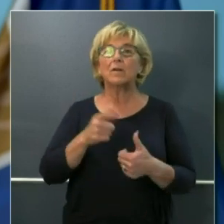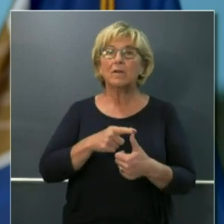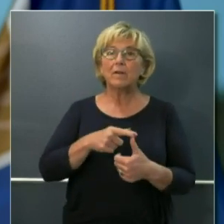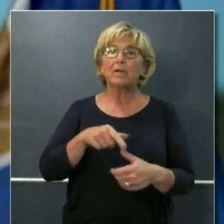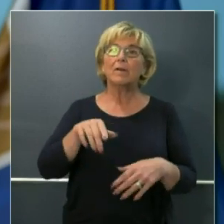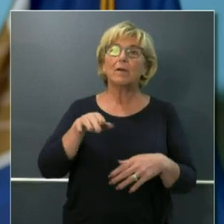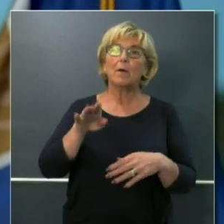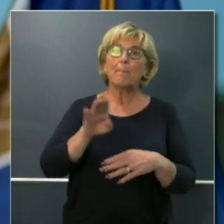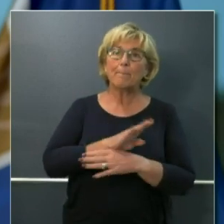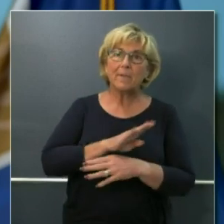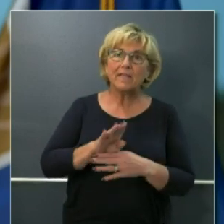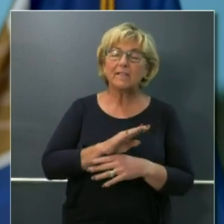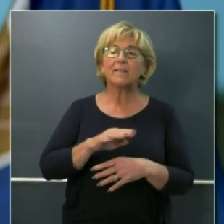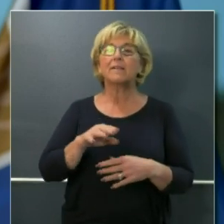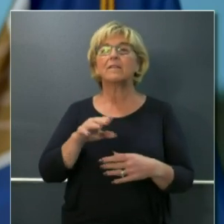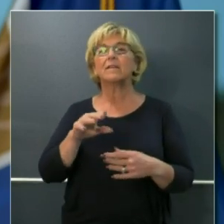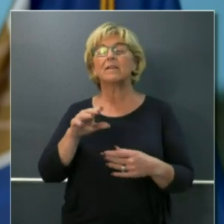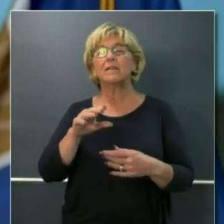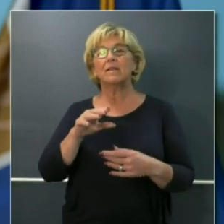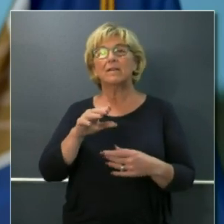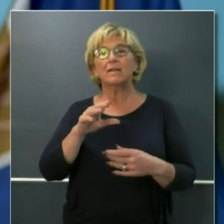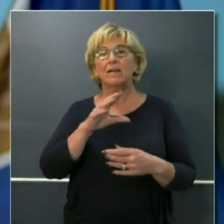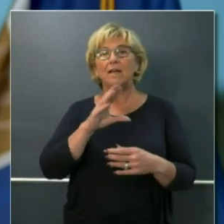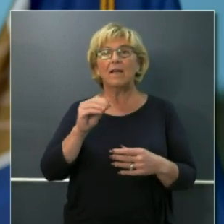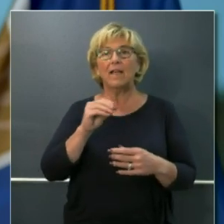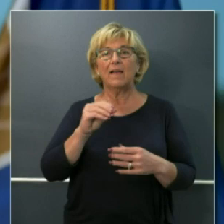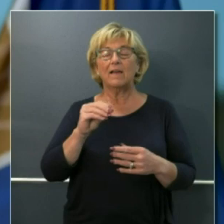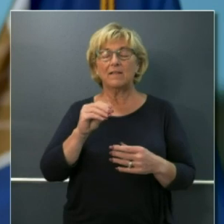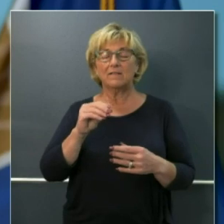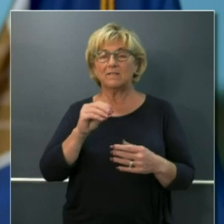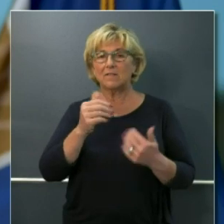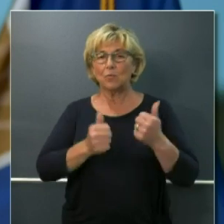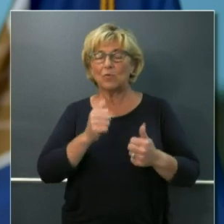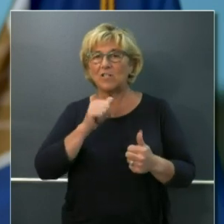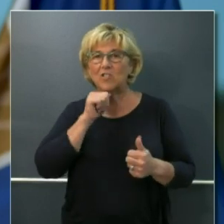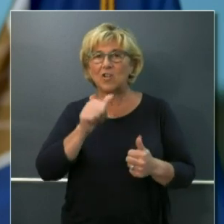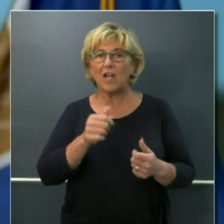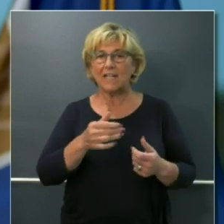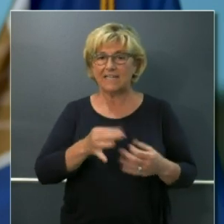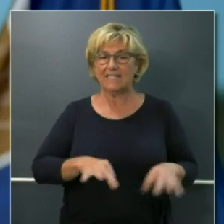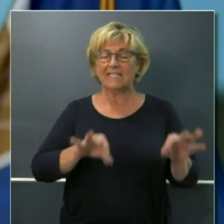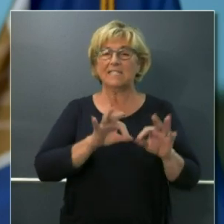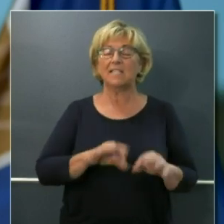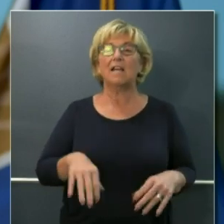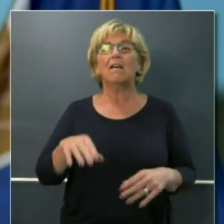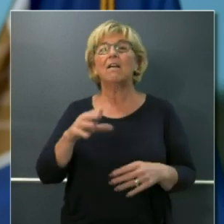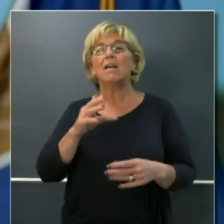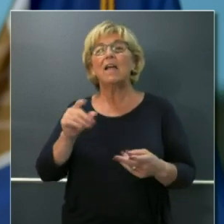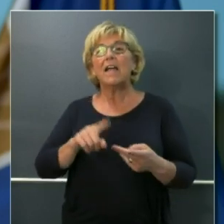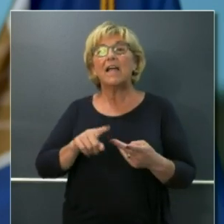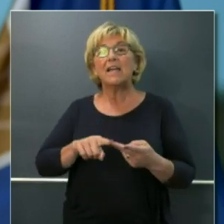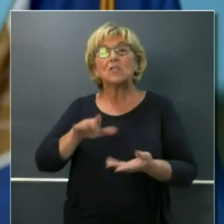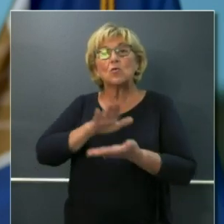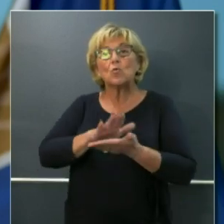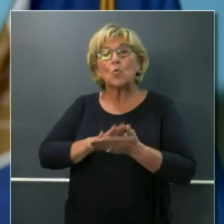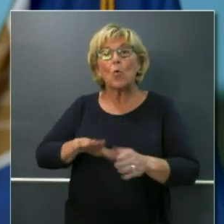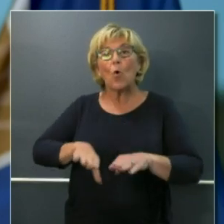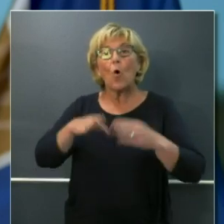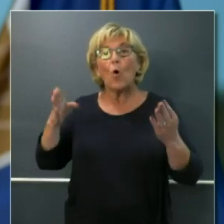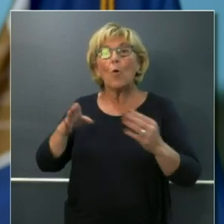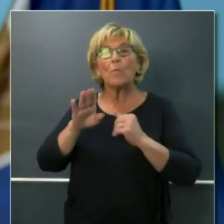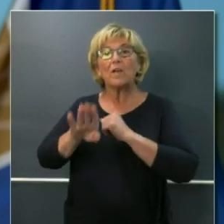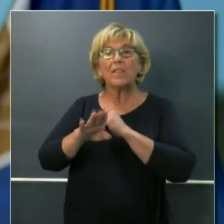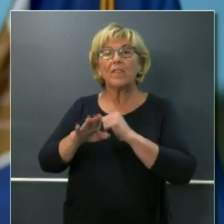manufacturing, non-essentials, schools that we begin in the summer and preparation in the early falls, childcare facilities